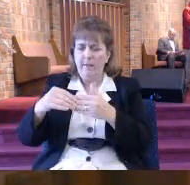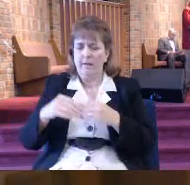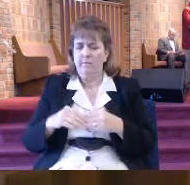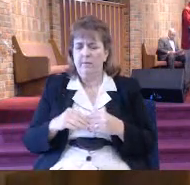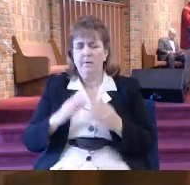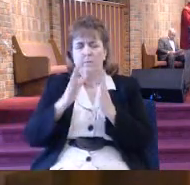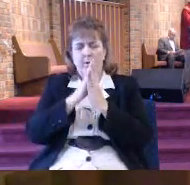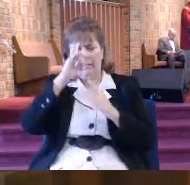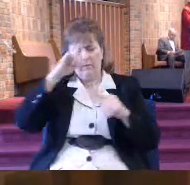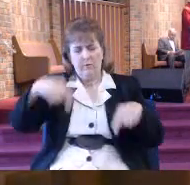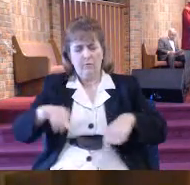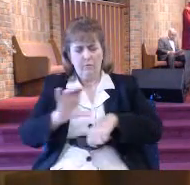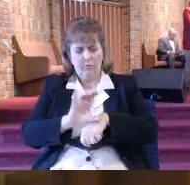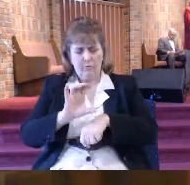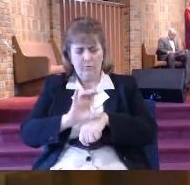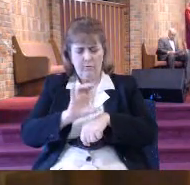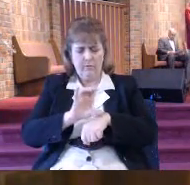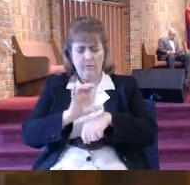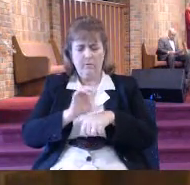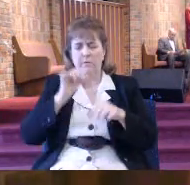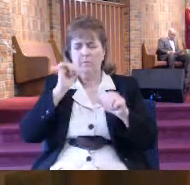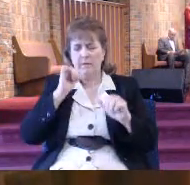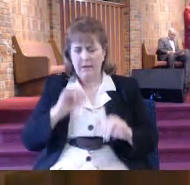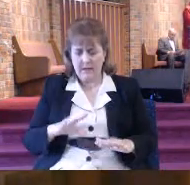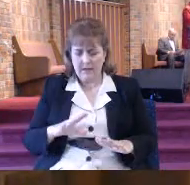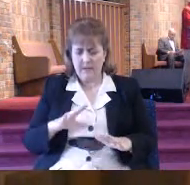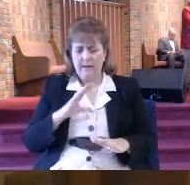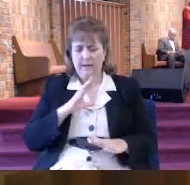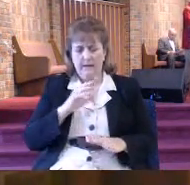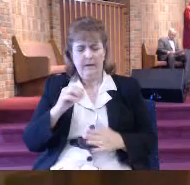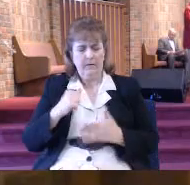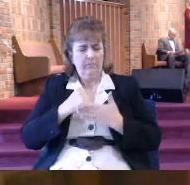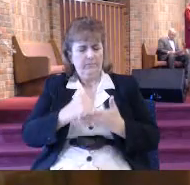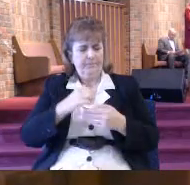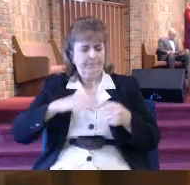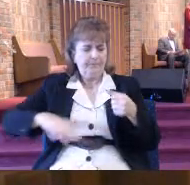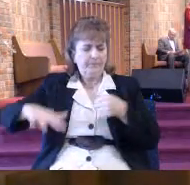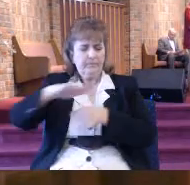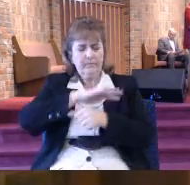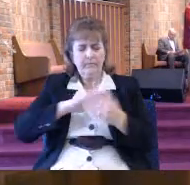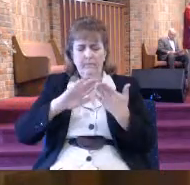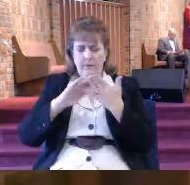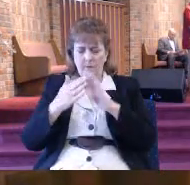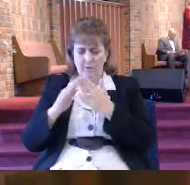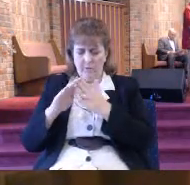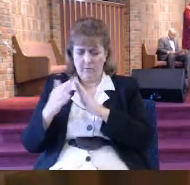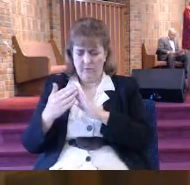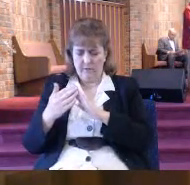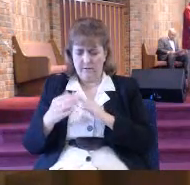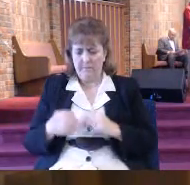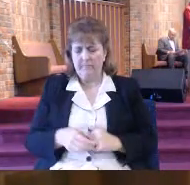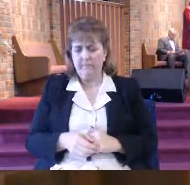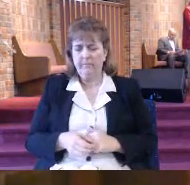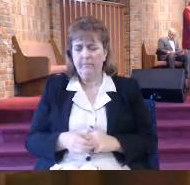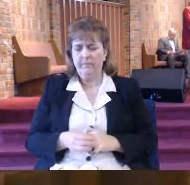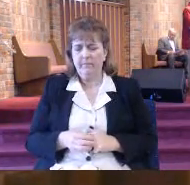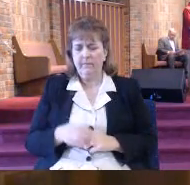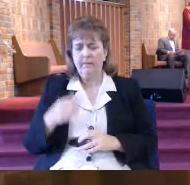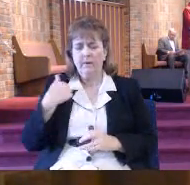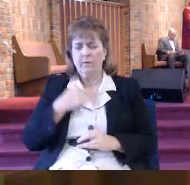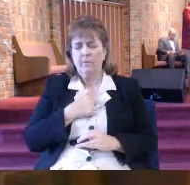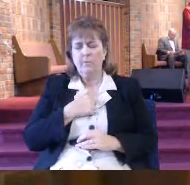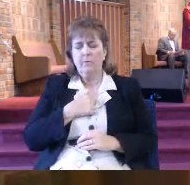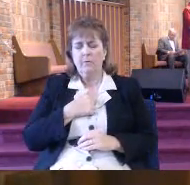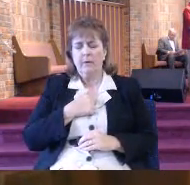church and the blessing and the role that it plays here in this community, that as individuals, as we make up our family,